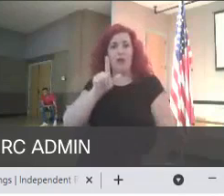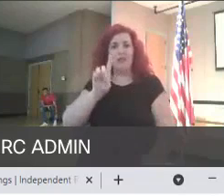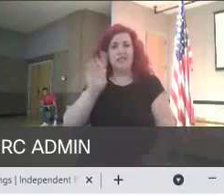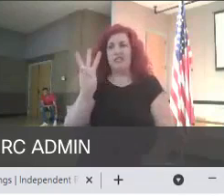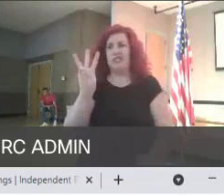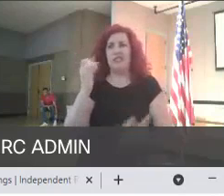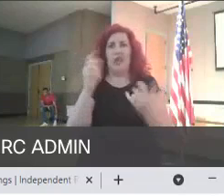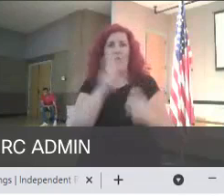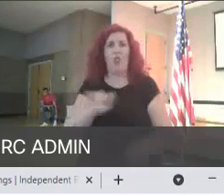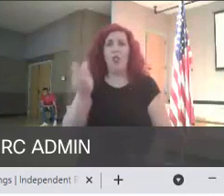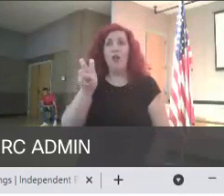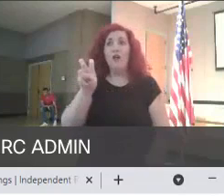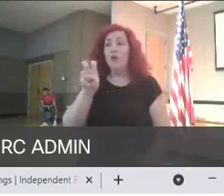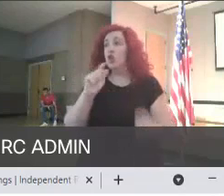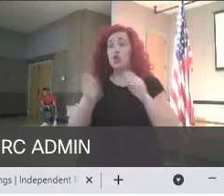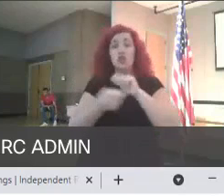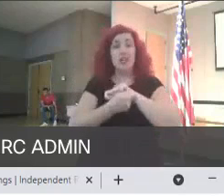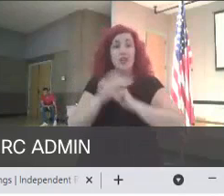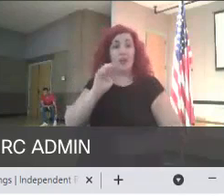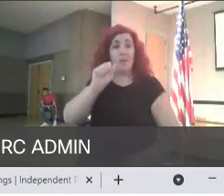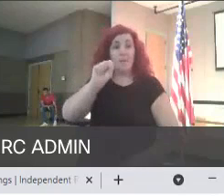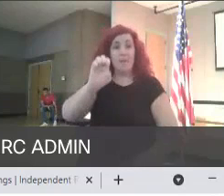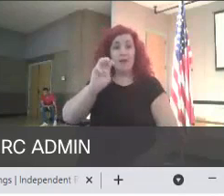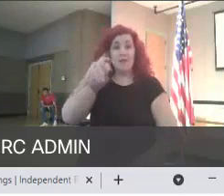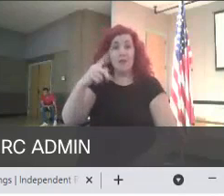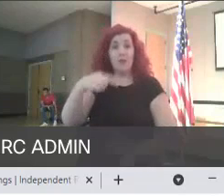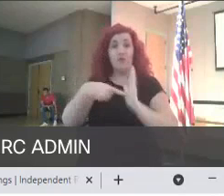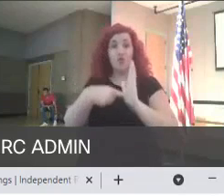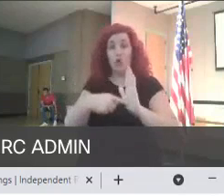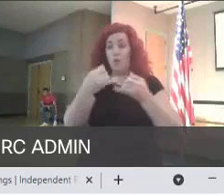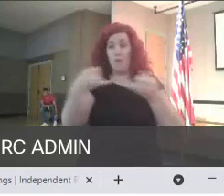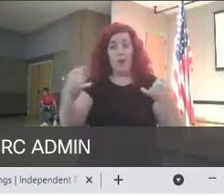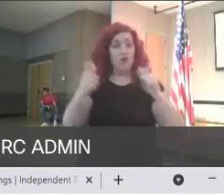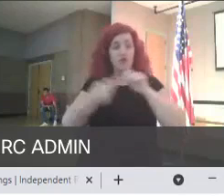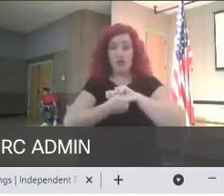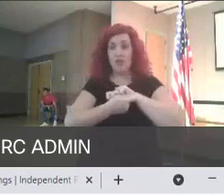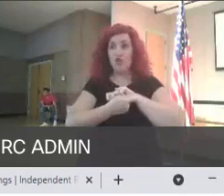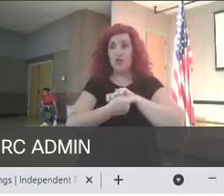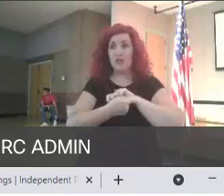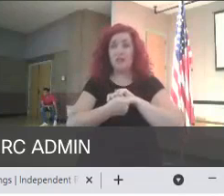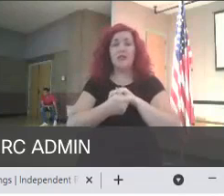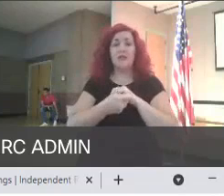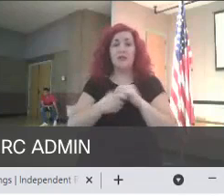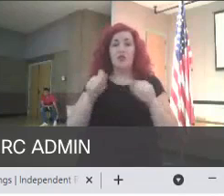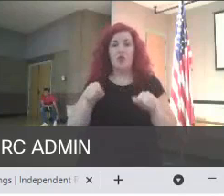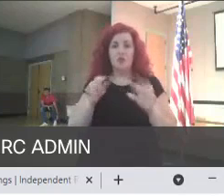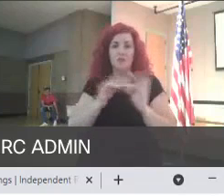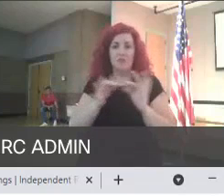The changes on the base map show boundary changes and that can be commented from those